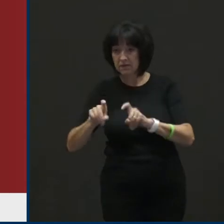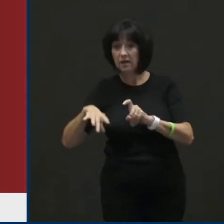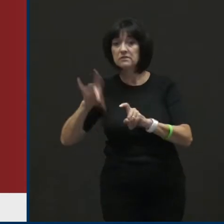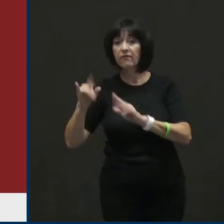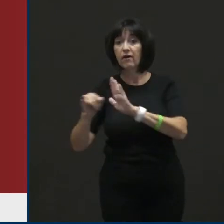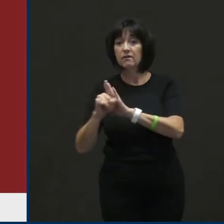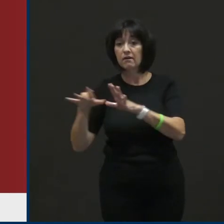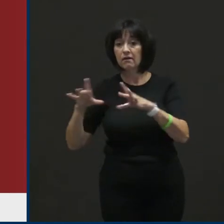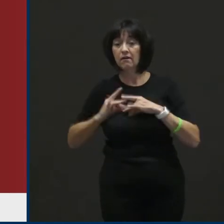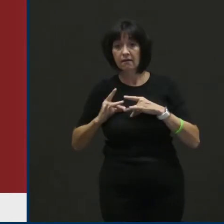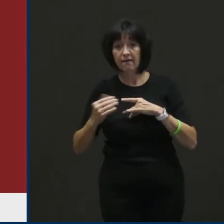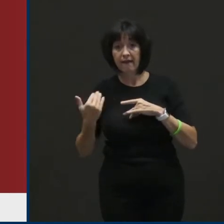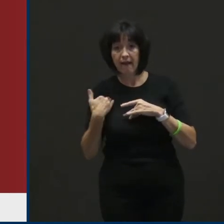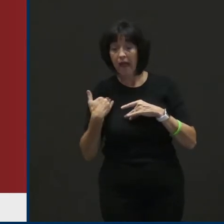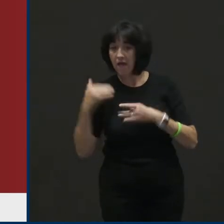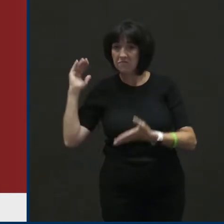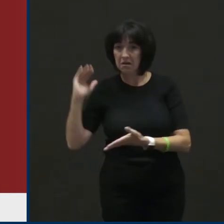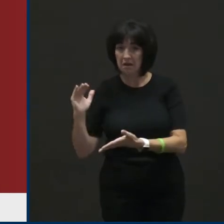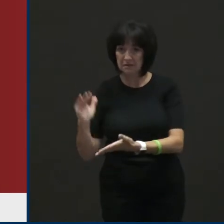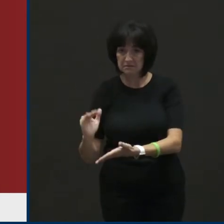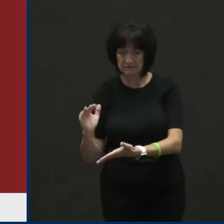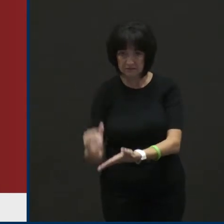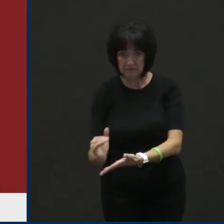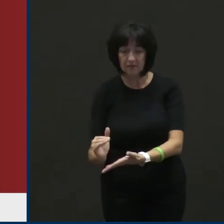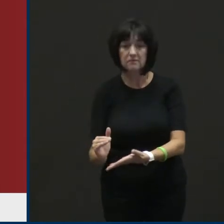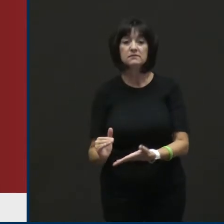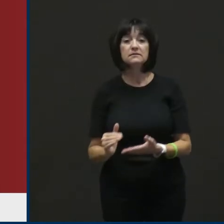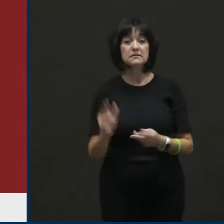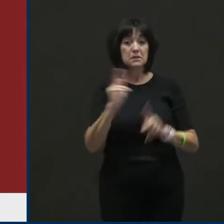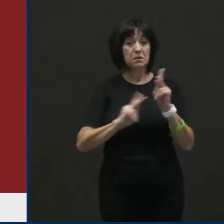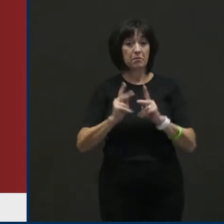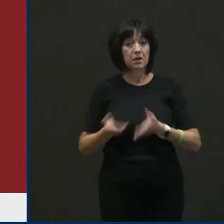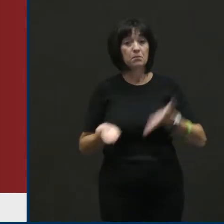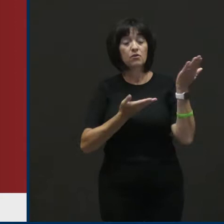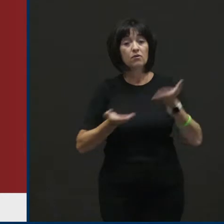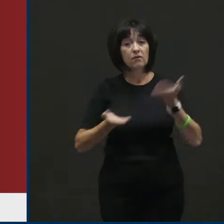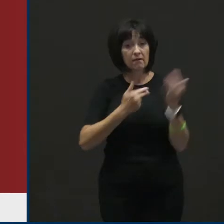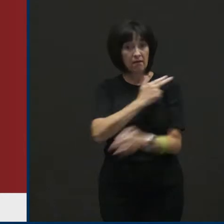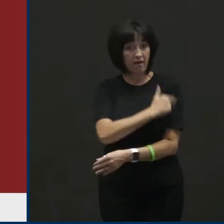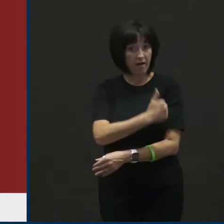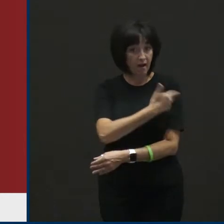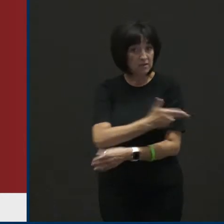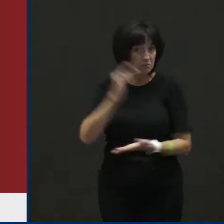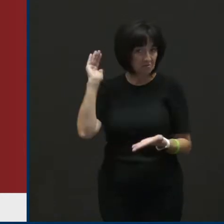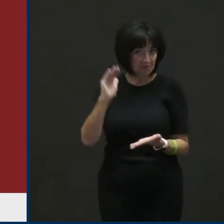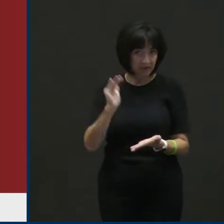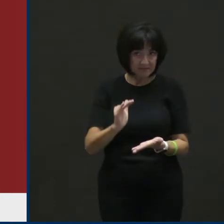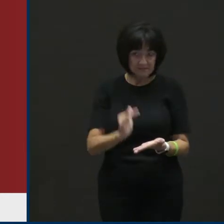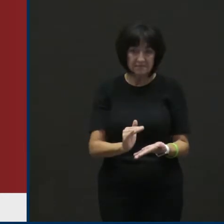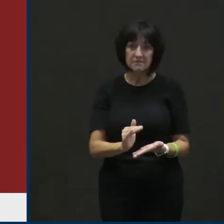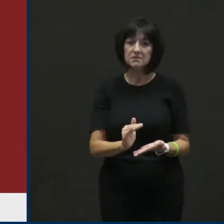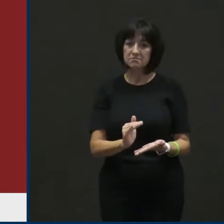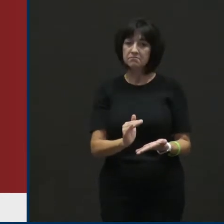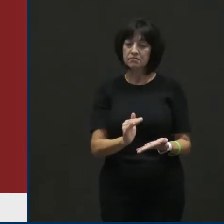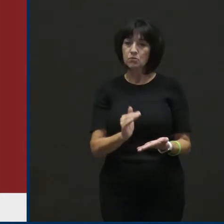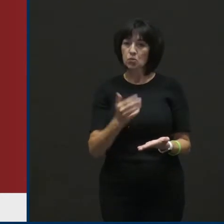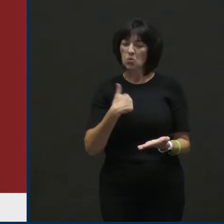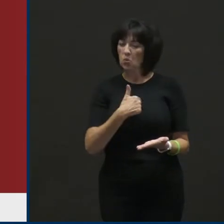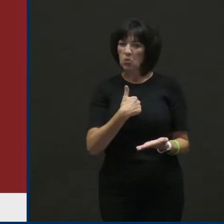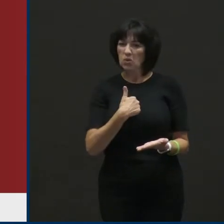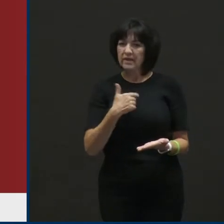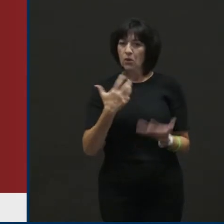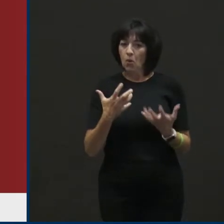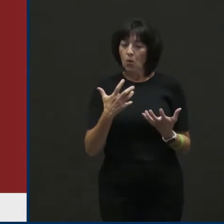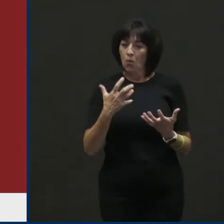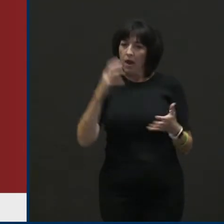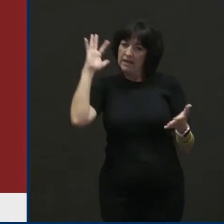gradually. Hospitalizations have kind of flattened out a little bit at a very manageable level, but we want to really push them down